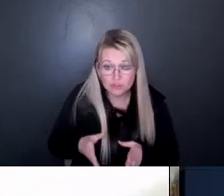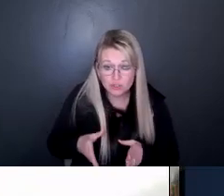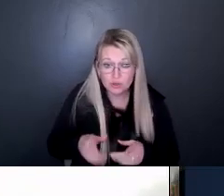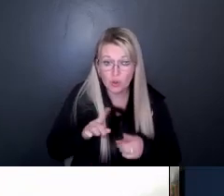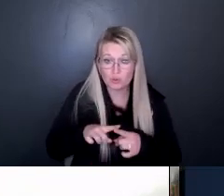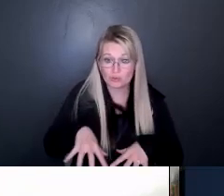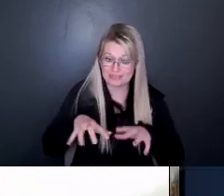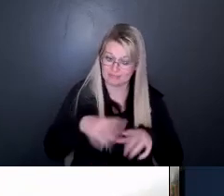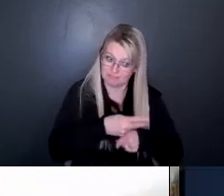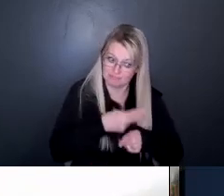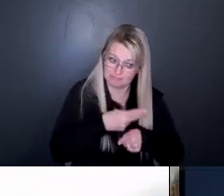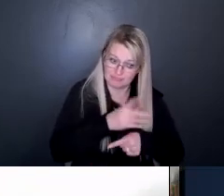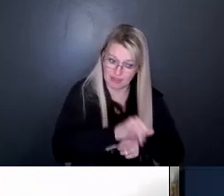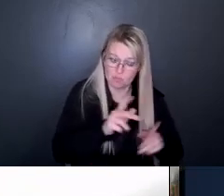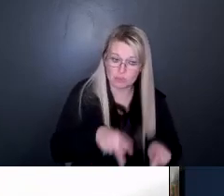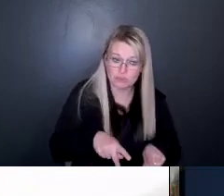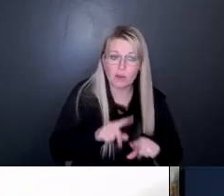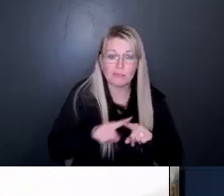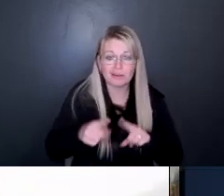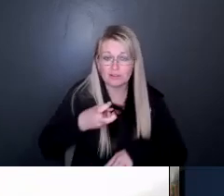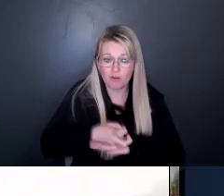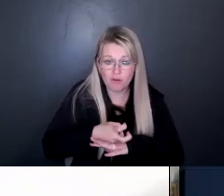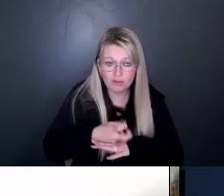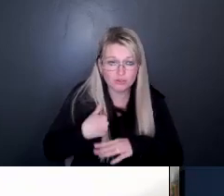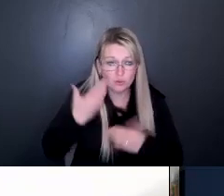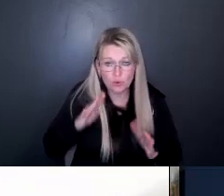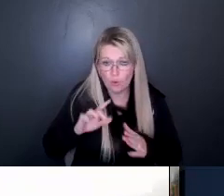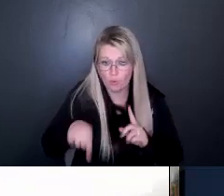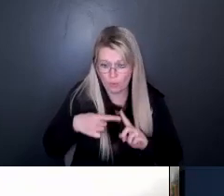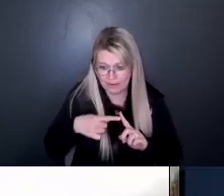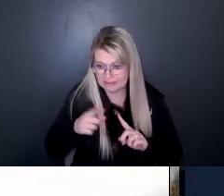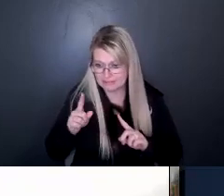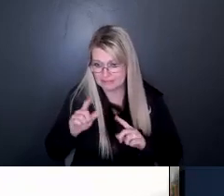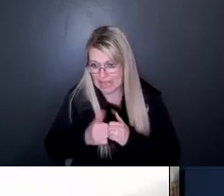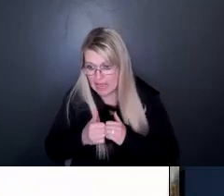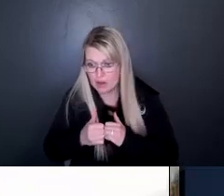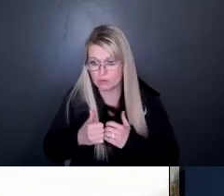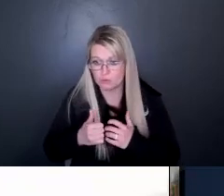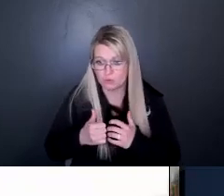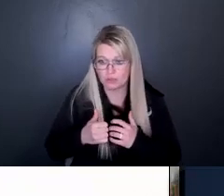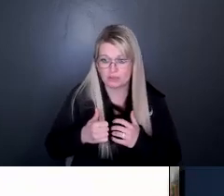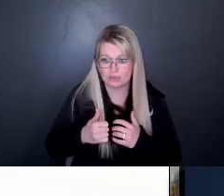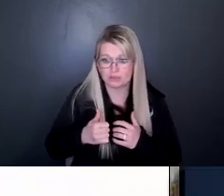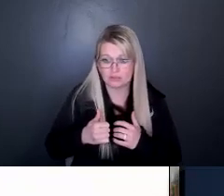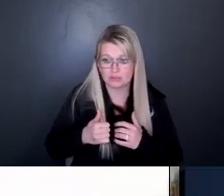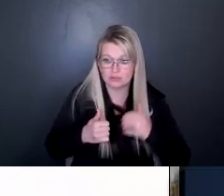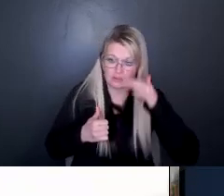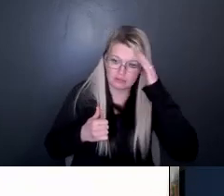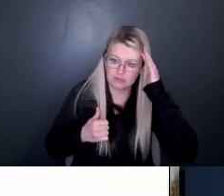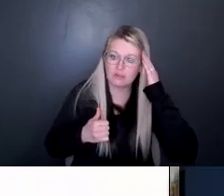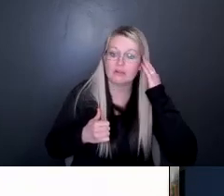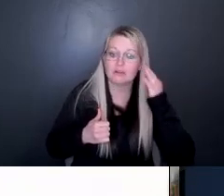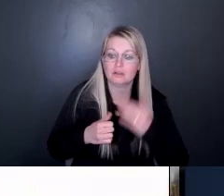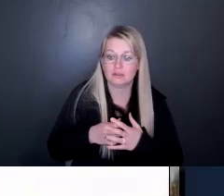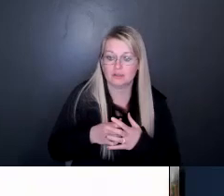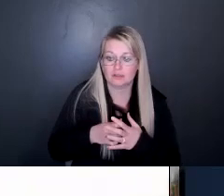this person. And yet it is difficult. You don't know where. You don't know how. You begin scratching. Therefore,